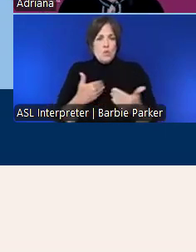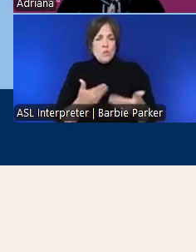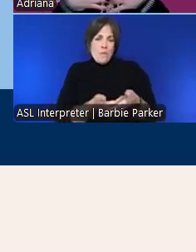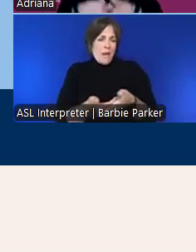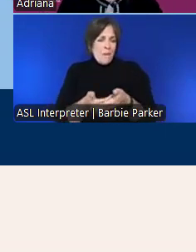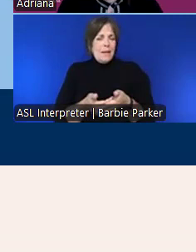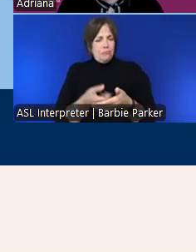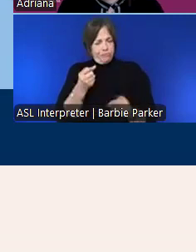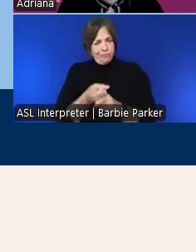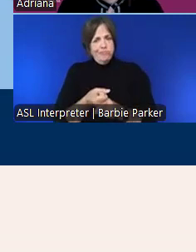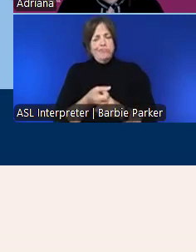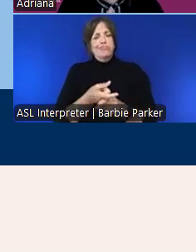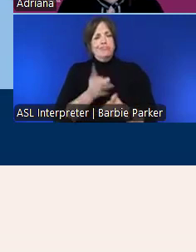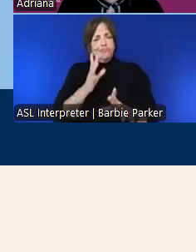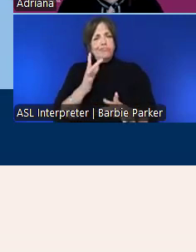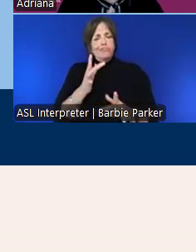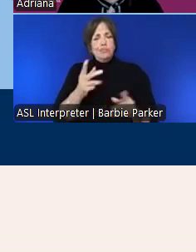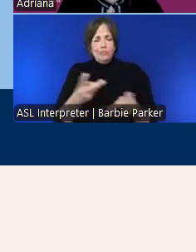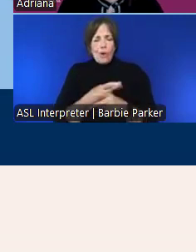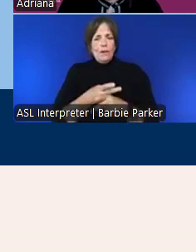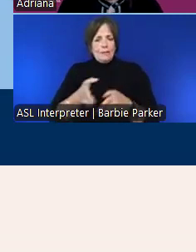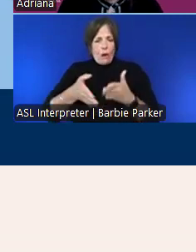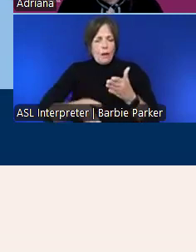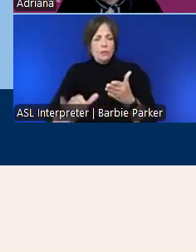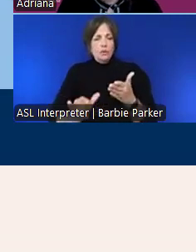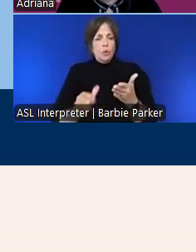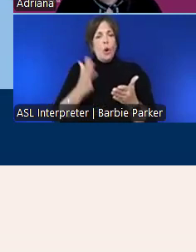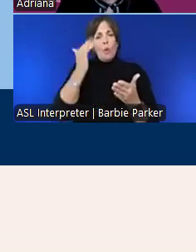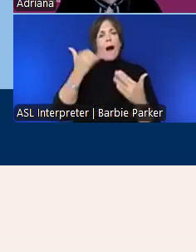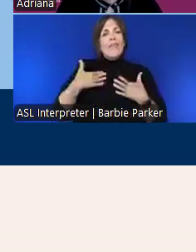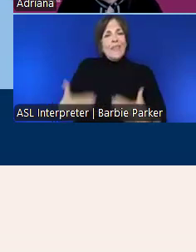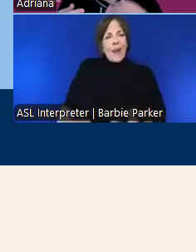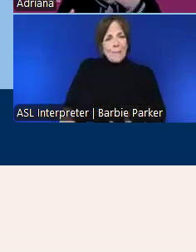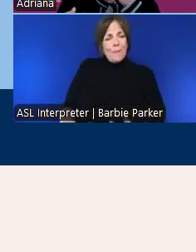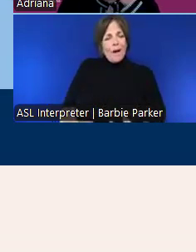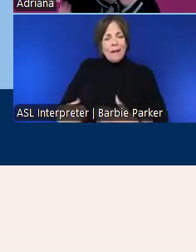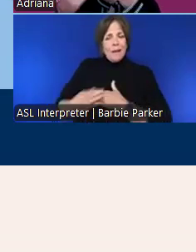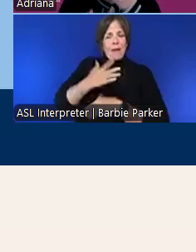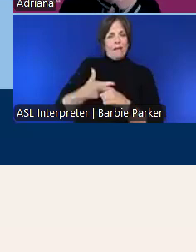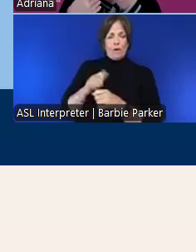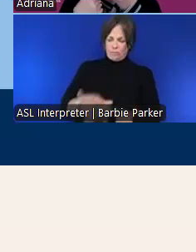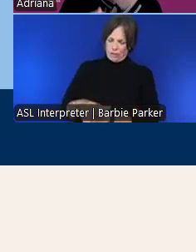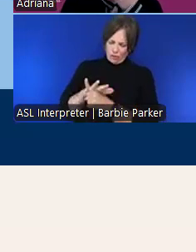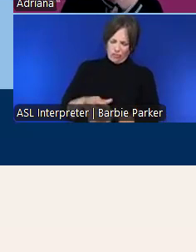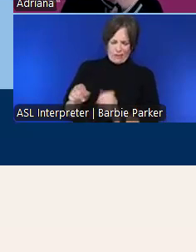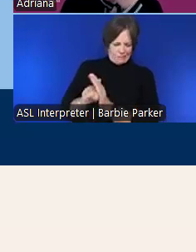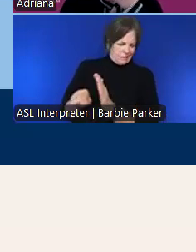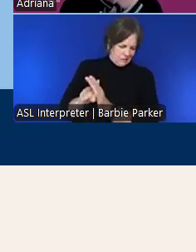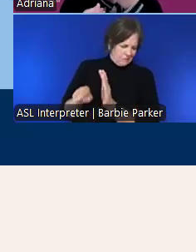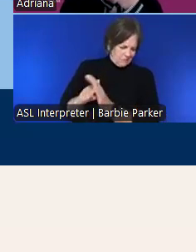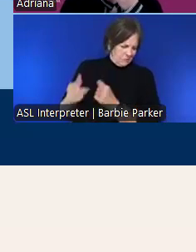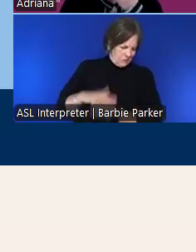in absorbing all that toxic stress is being impacted. And when it comes to our